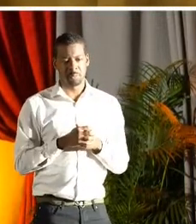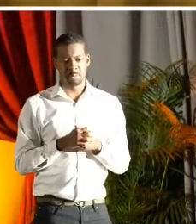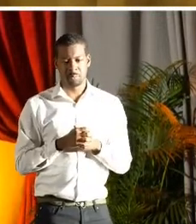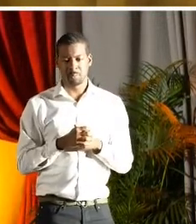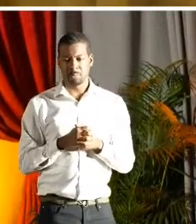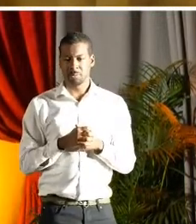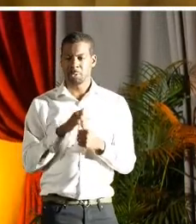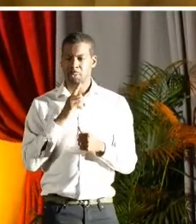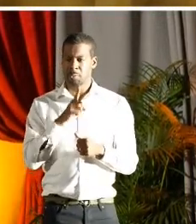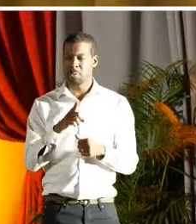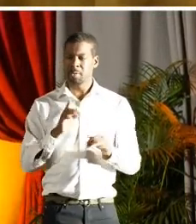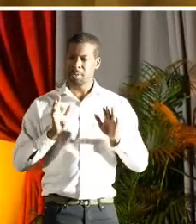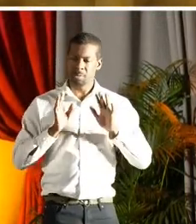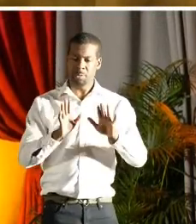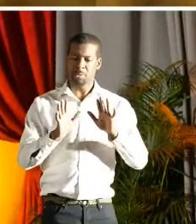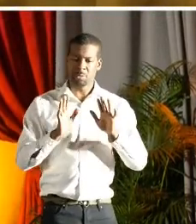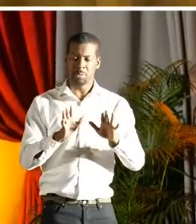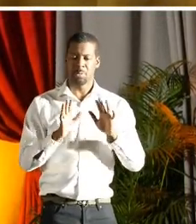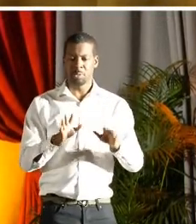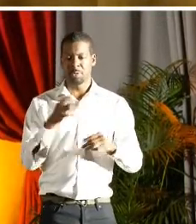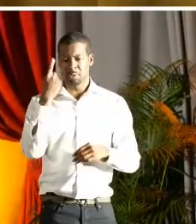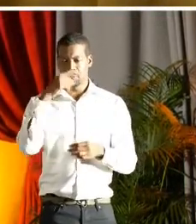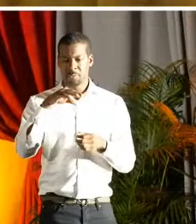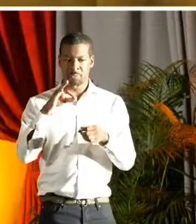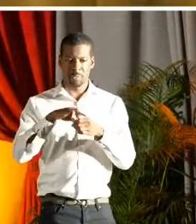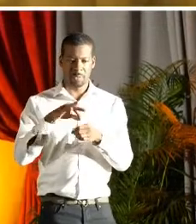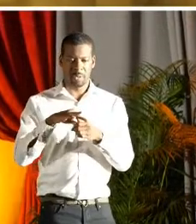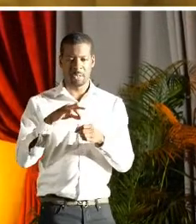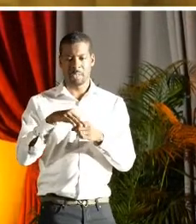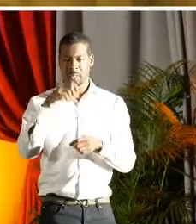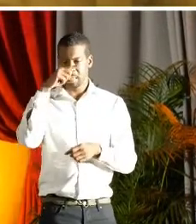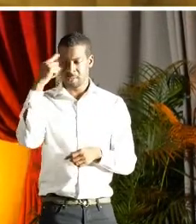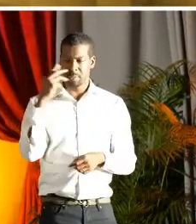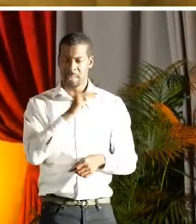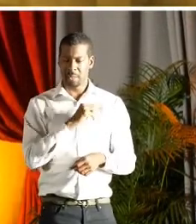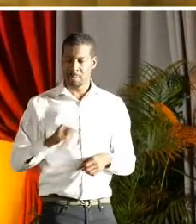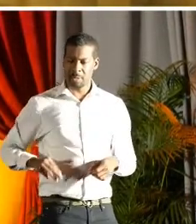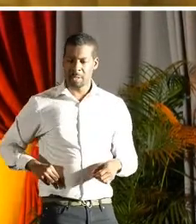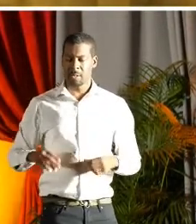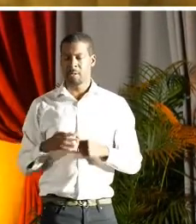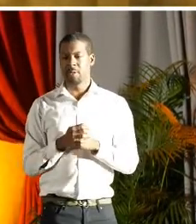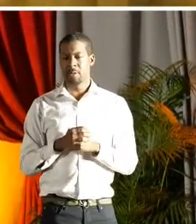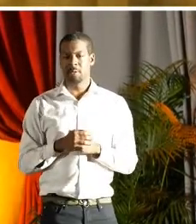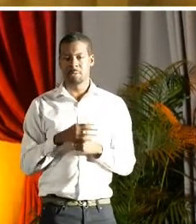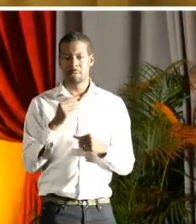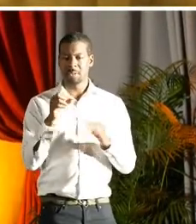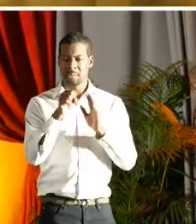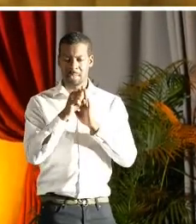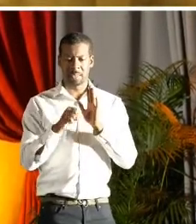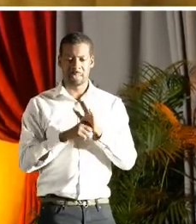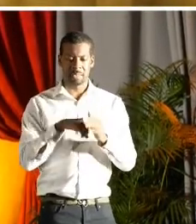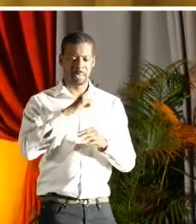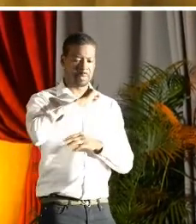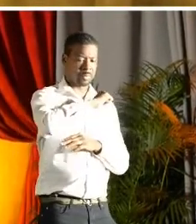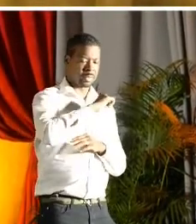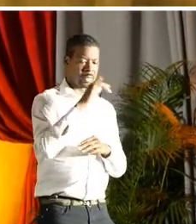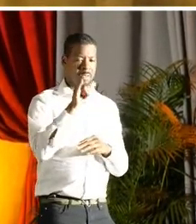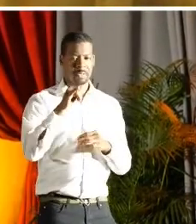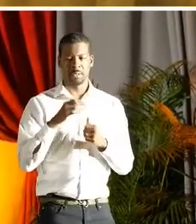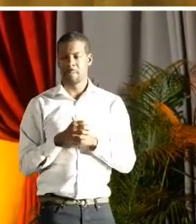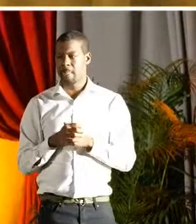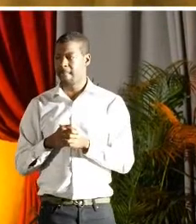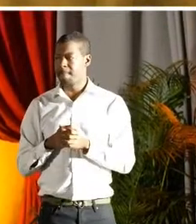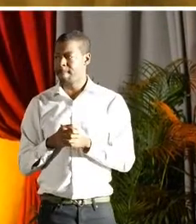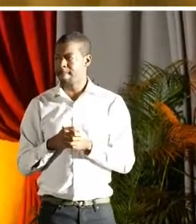gave thrust to African Americans to elect the first black mayor in 97, and the state decided it was going to starve the system. And that's why